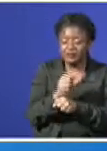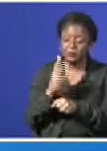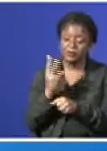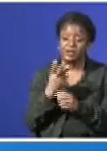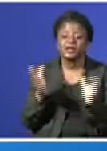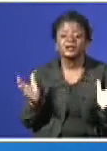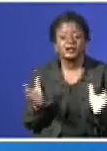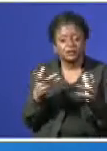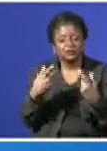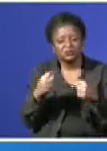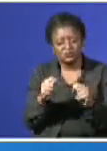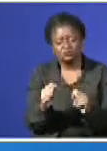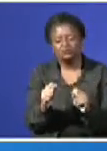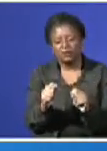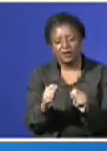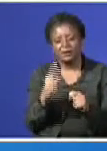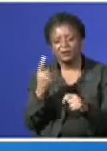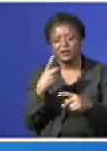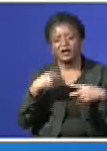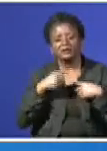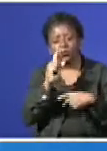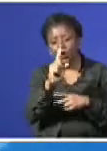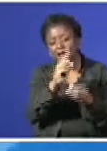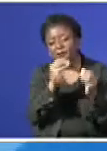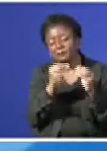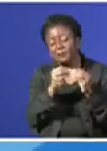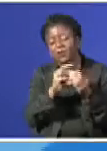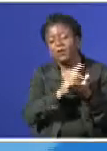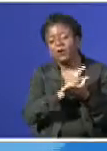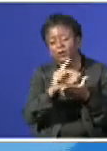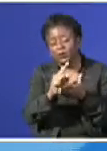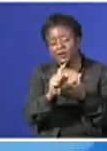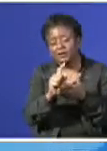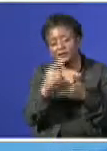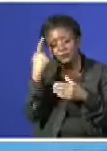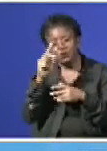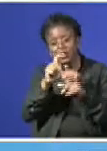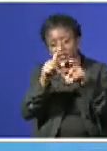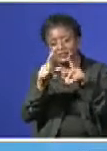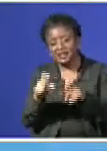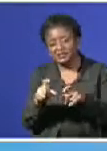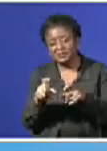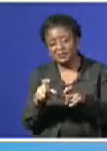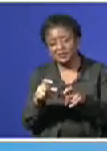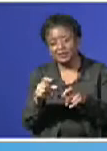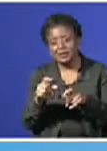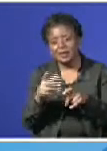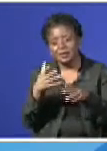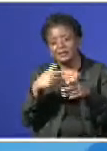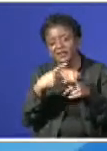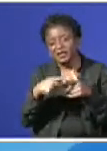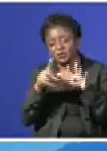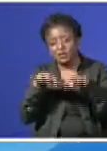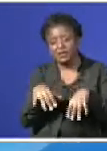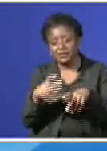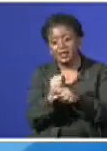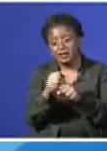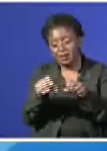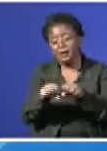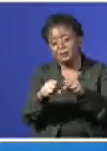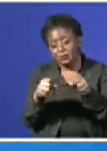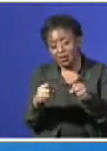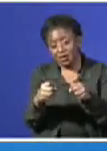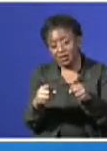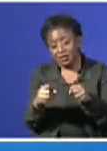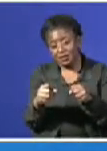try and do so. We only have one more week, which is the week with these assessments, and then you'll be able to get a little break. And, you